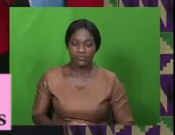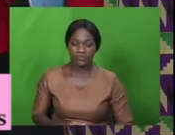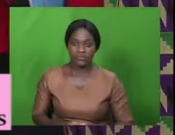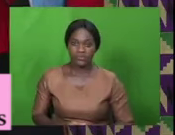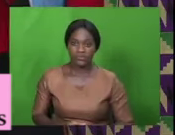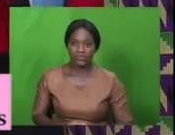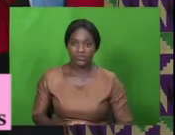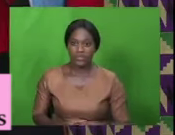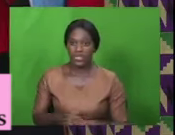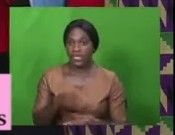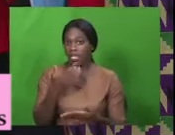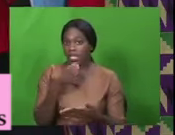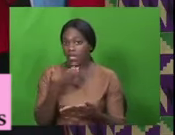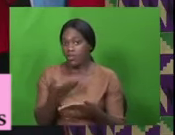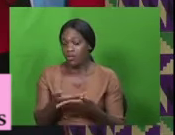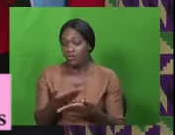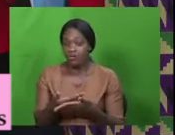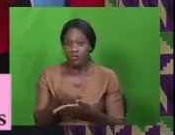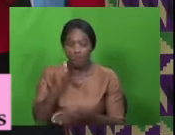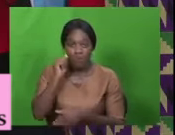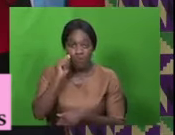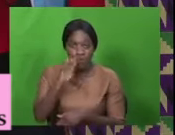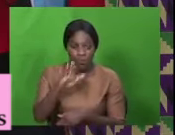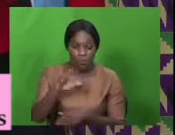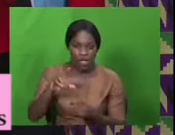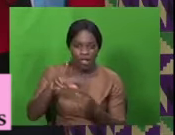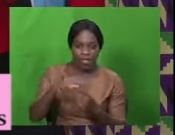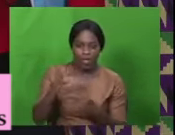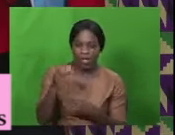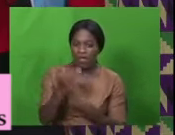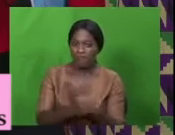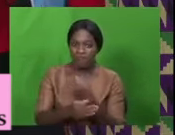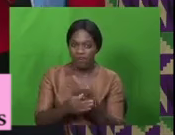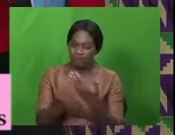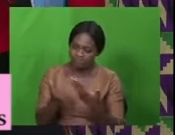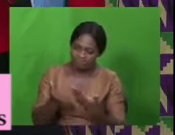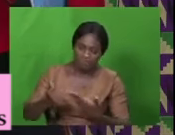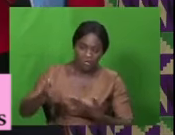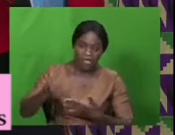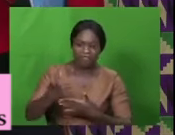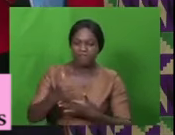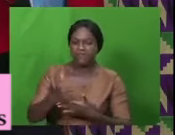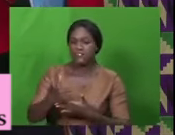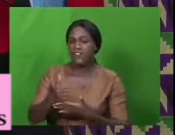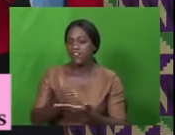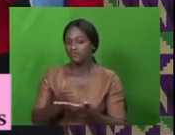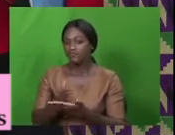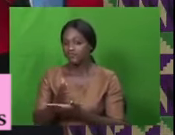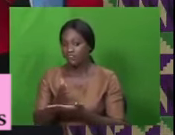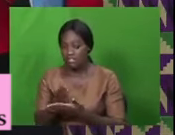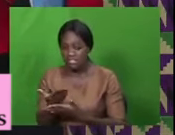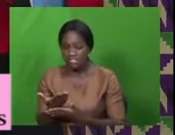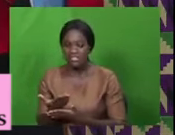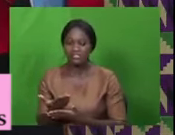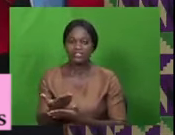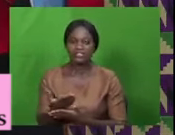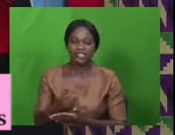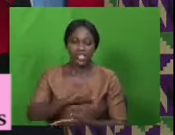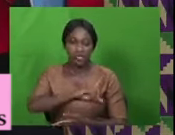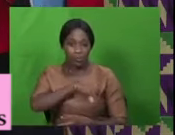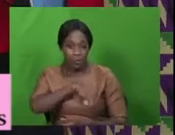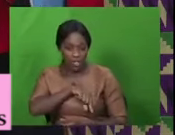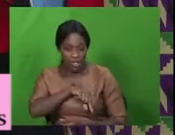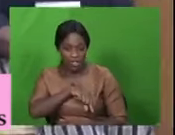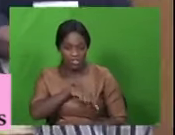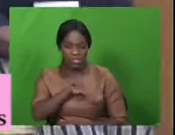both the local and national fronts have advanced rights, enhanced equality, and